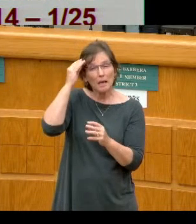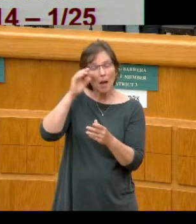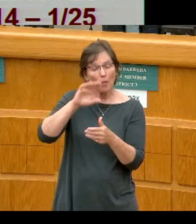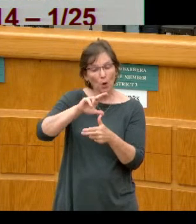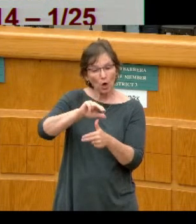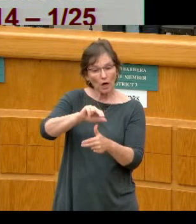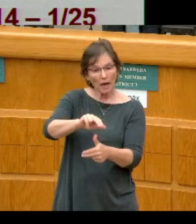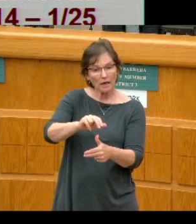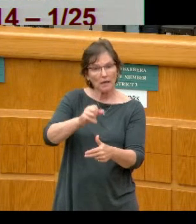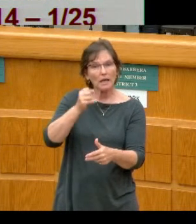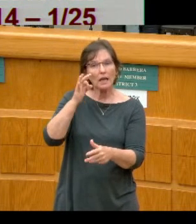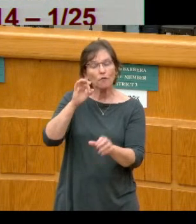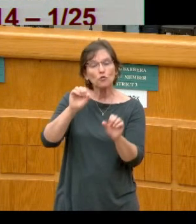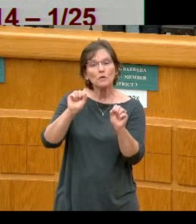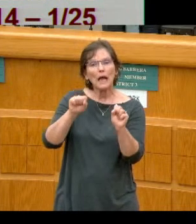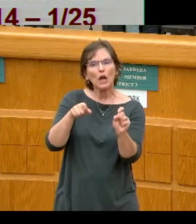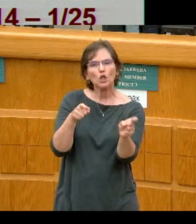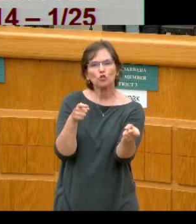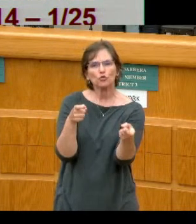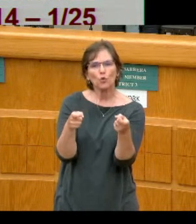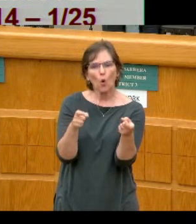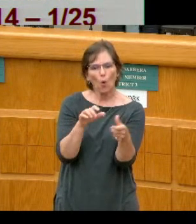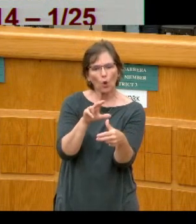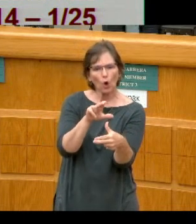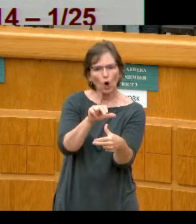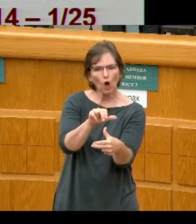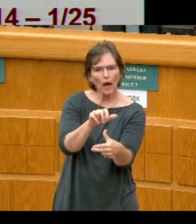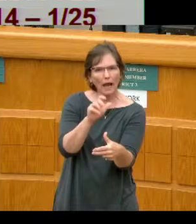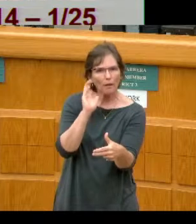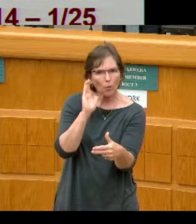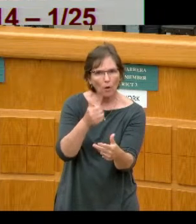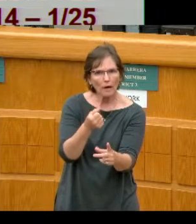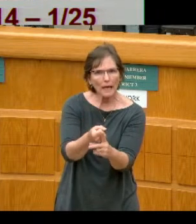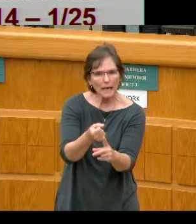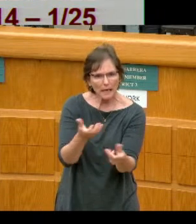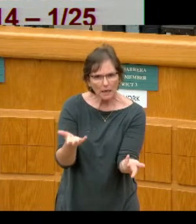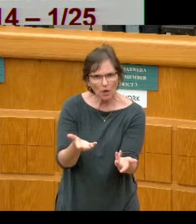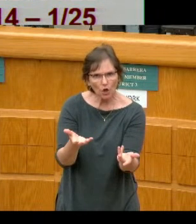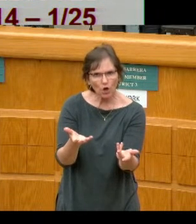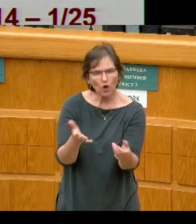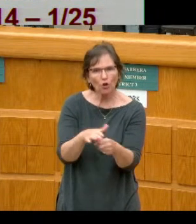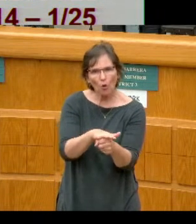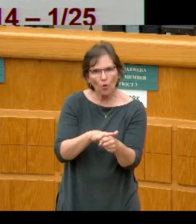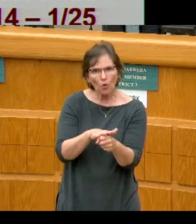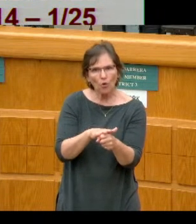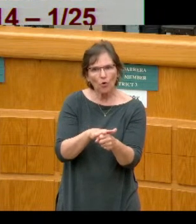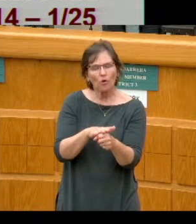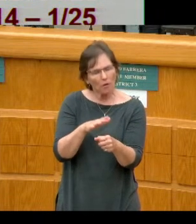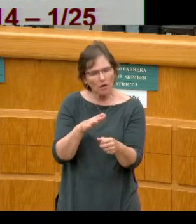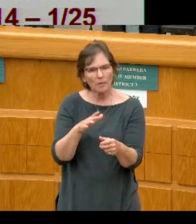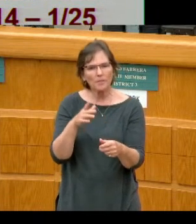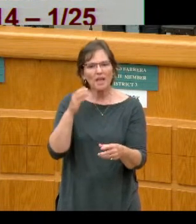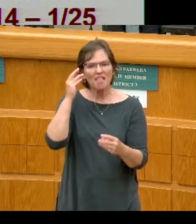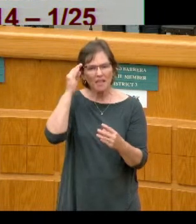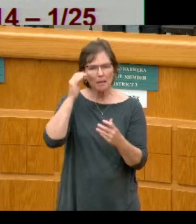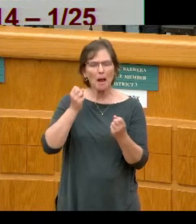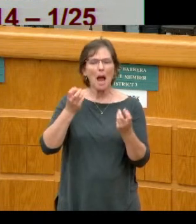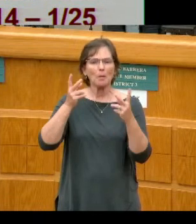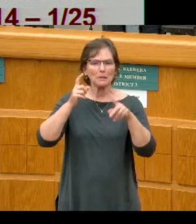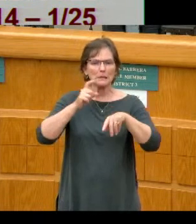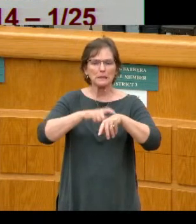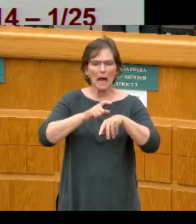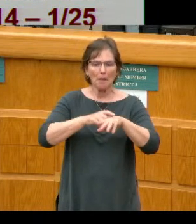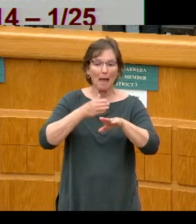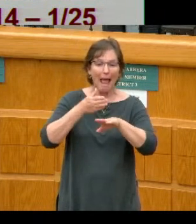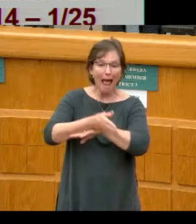to something lower, we can reduce how big the outbreak is. We can reduce how many people die. And you